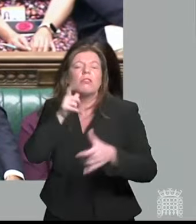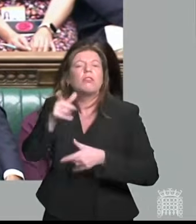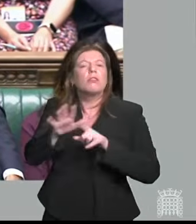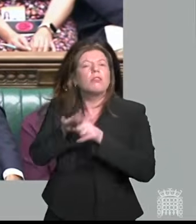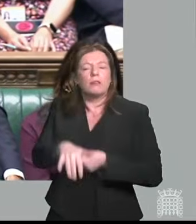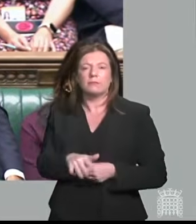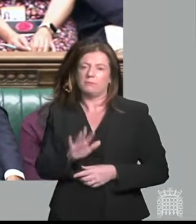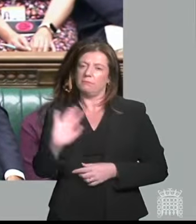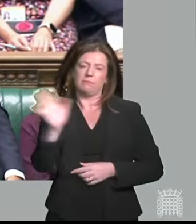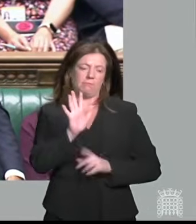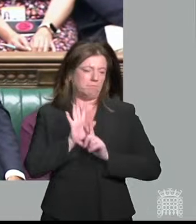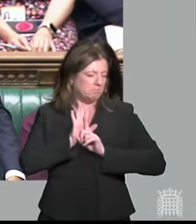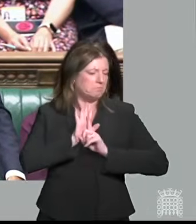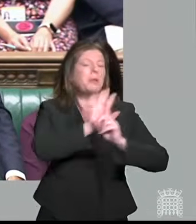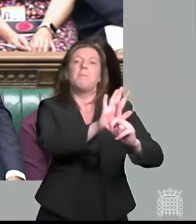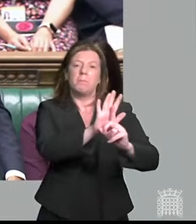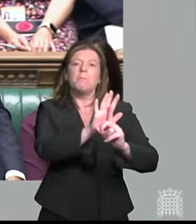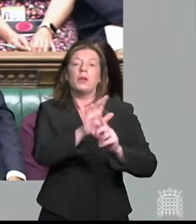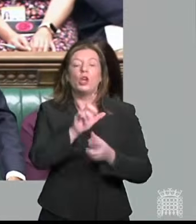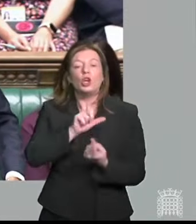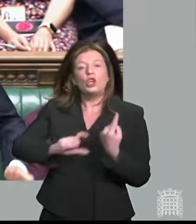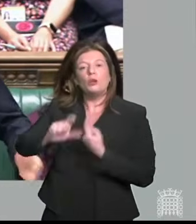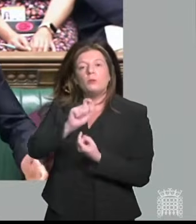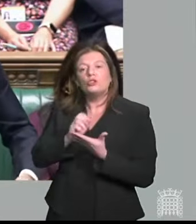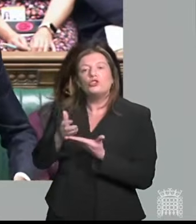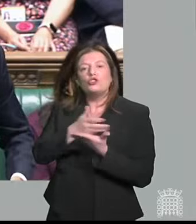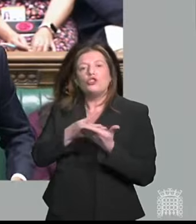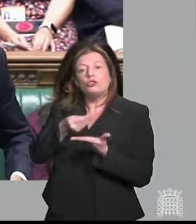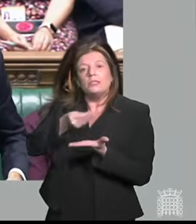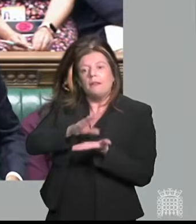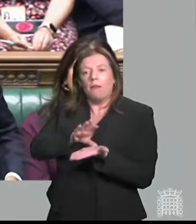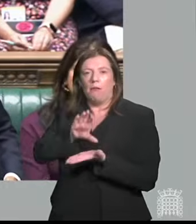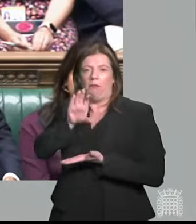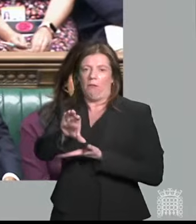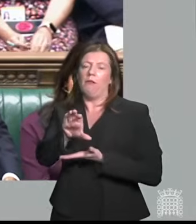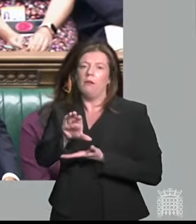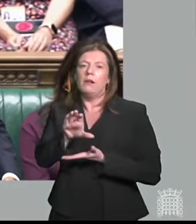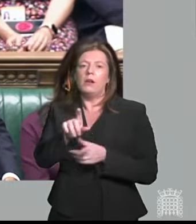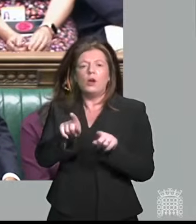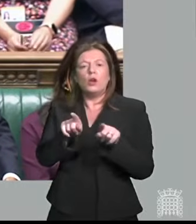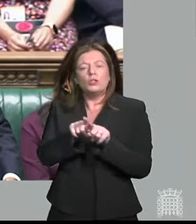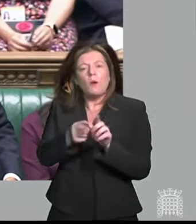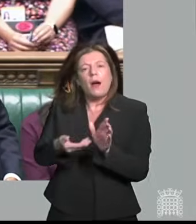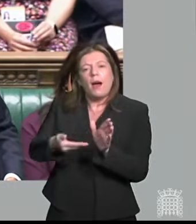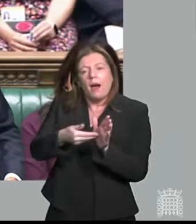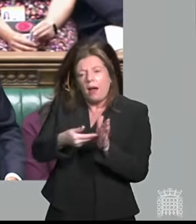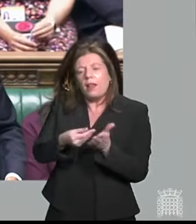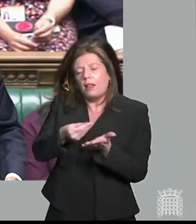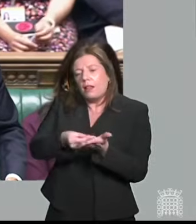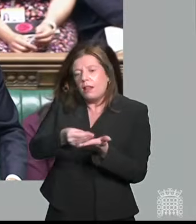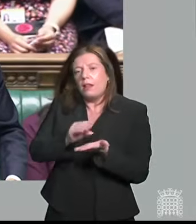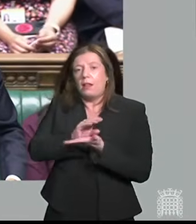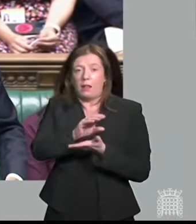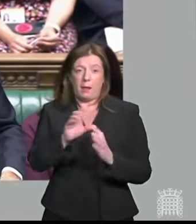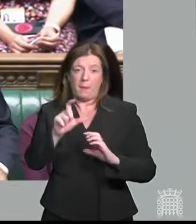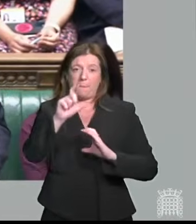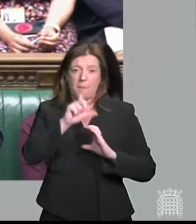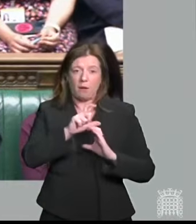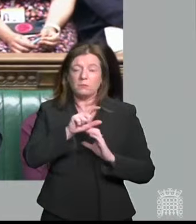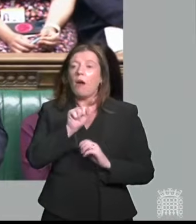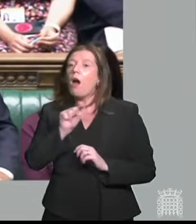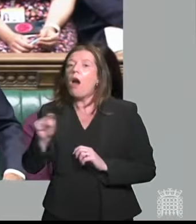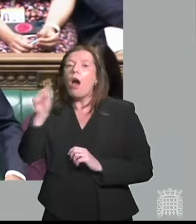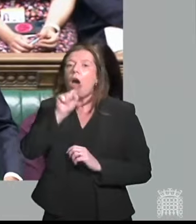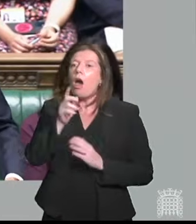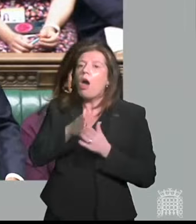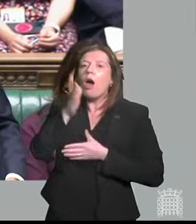sure that we continue funding, as I said, the Community Security Trust, but also the equivalent protective security grant to protect mosques and other